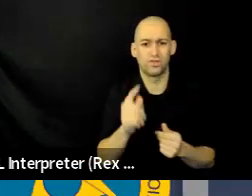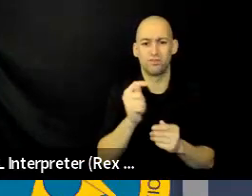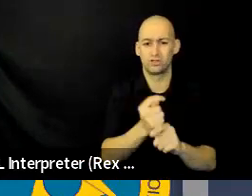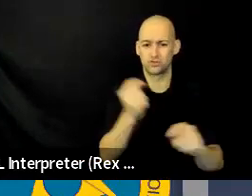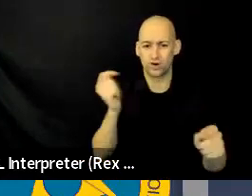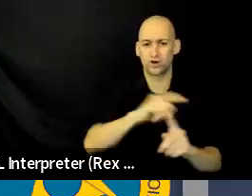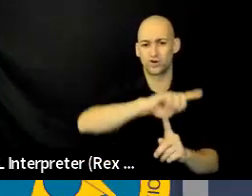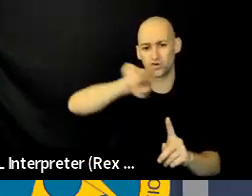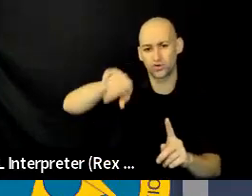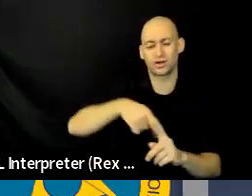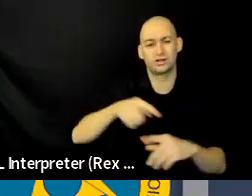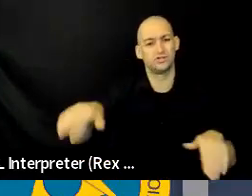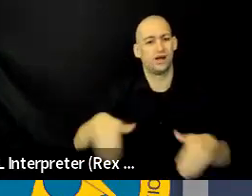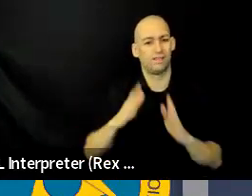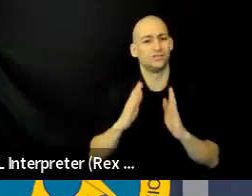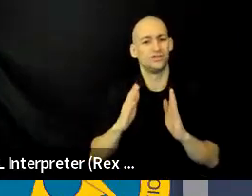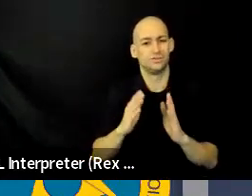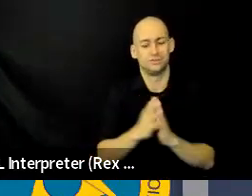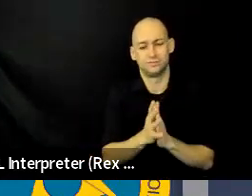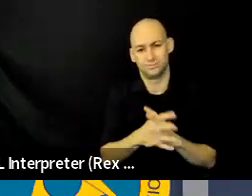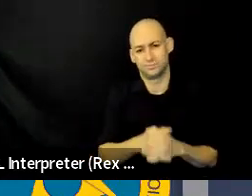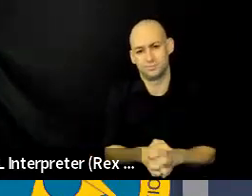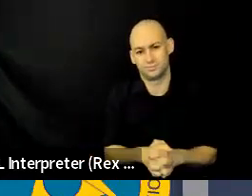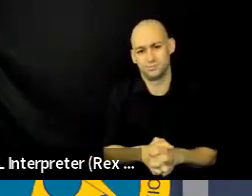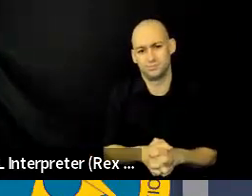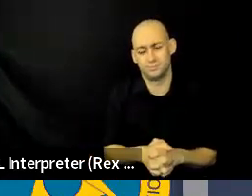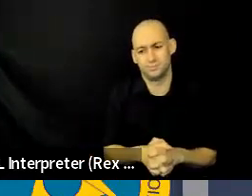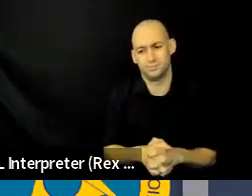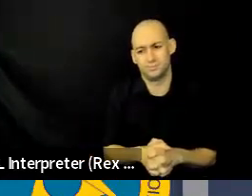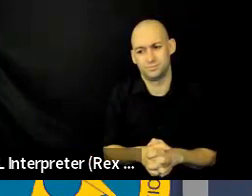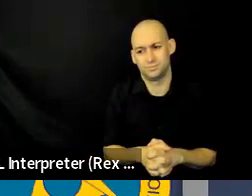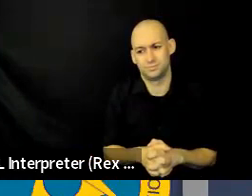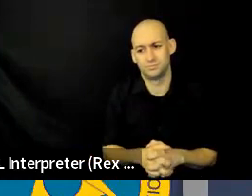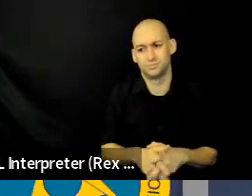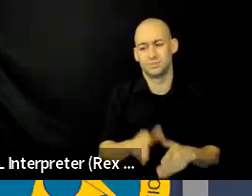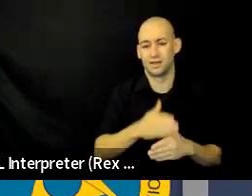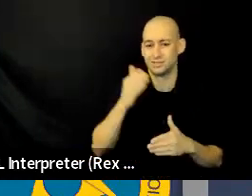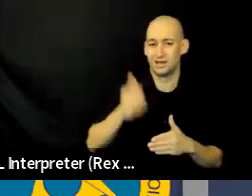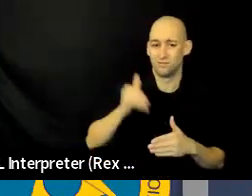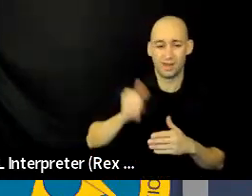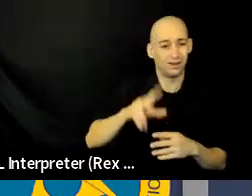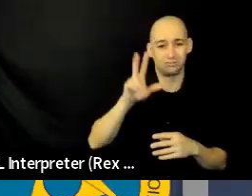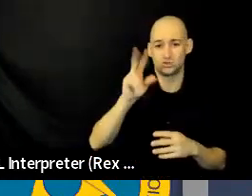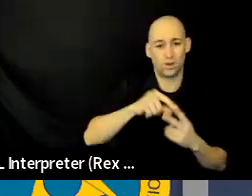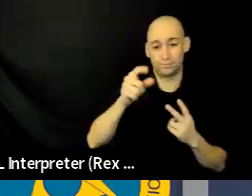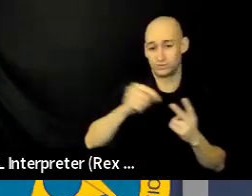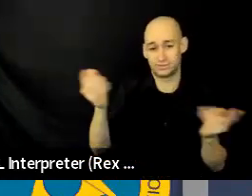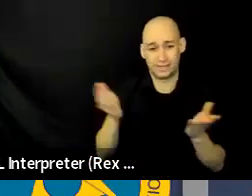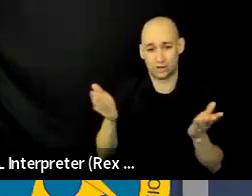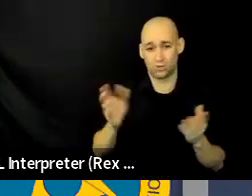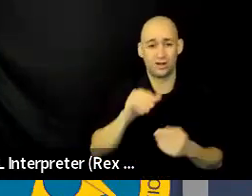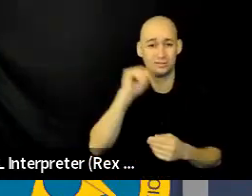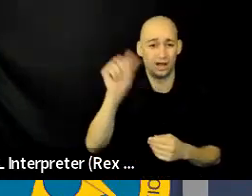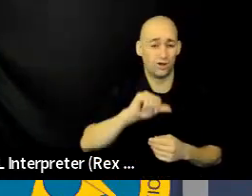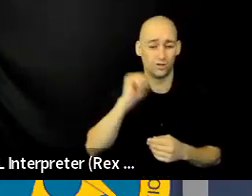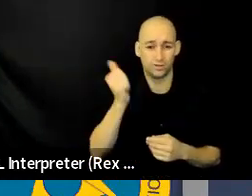seeing. Aside from that, like, we're out of options here. There just isn't other